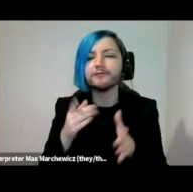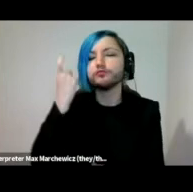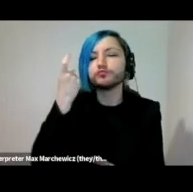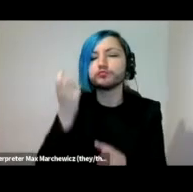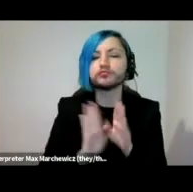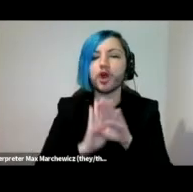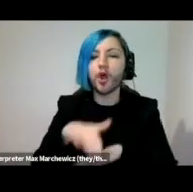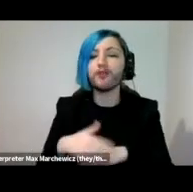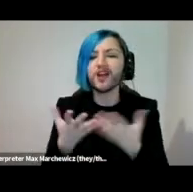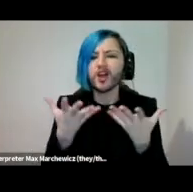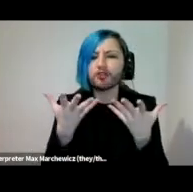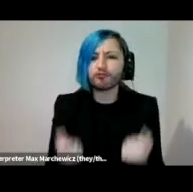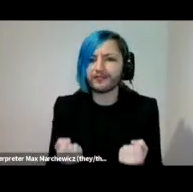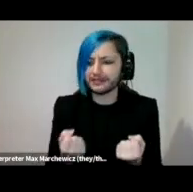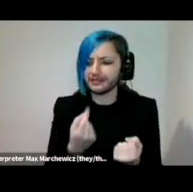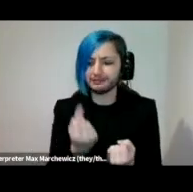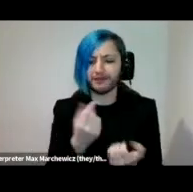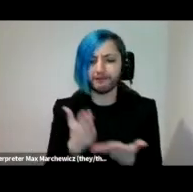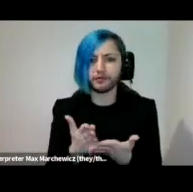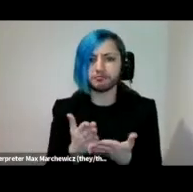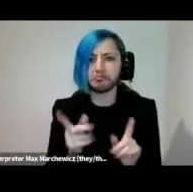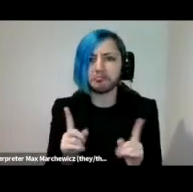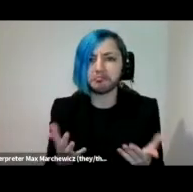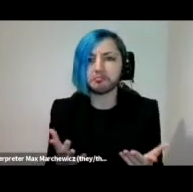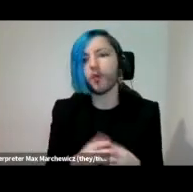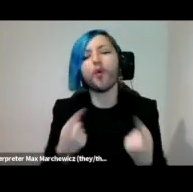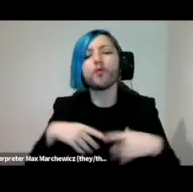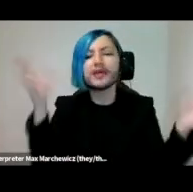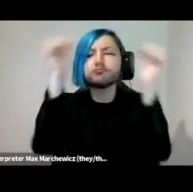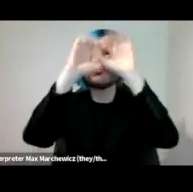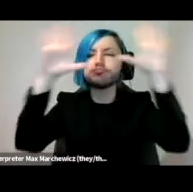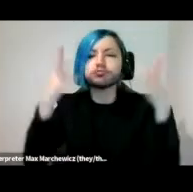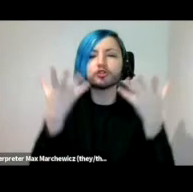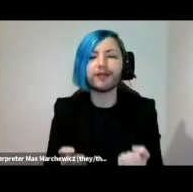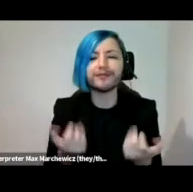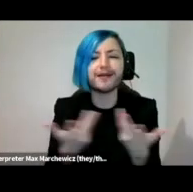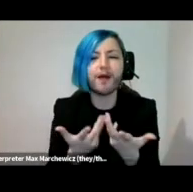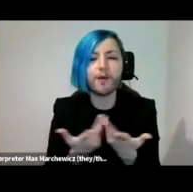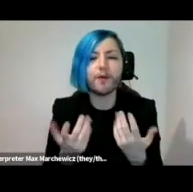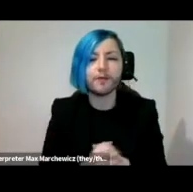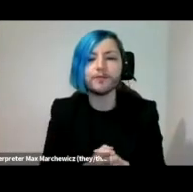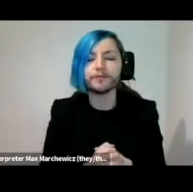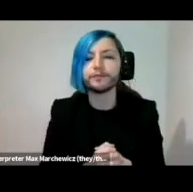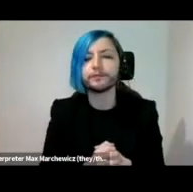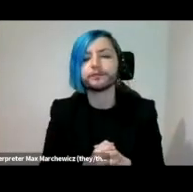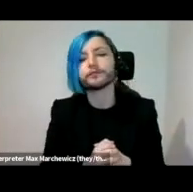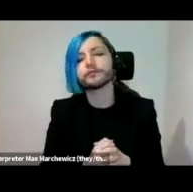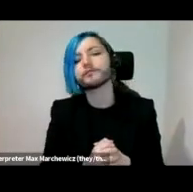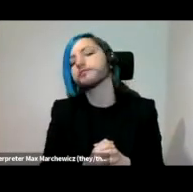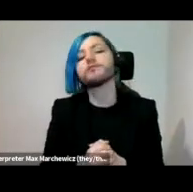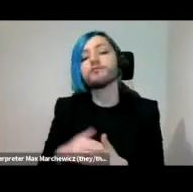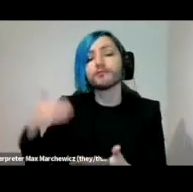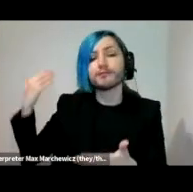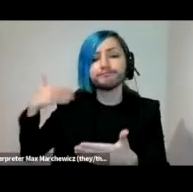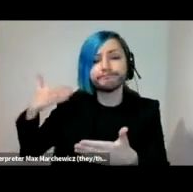what gravity is, or how we picture, how we envisage gravity. For many years, and